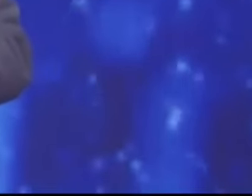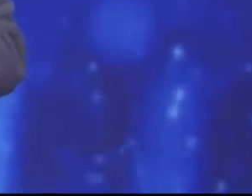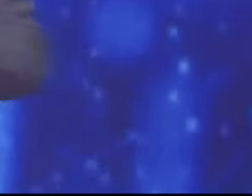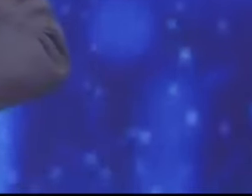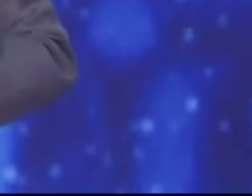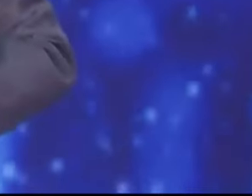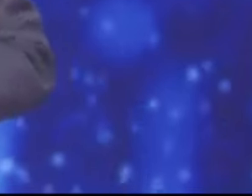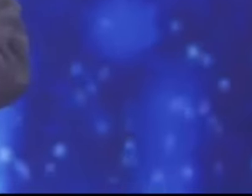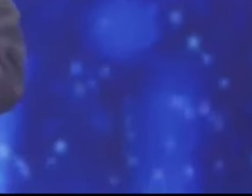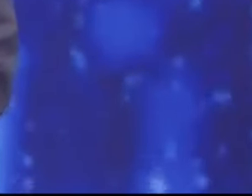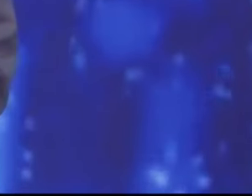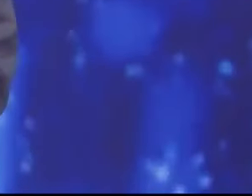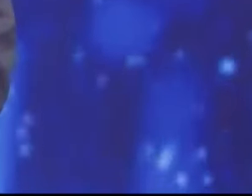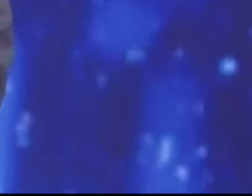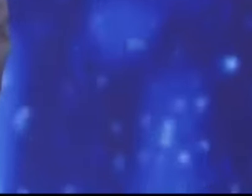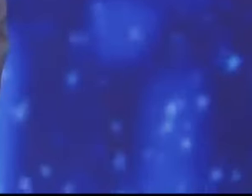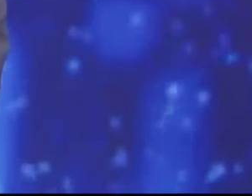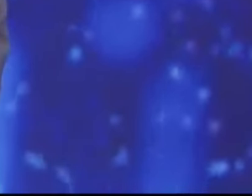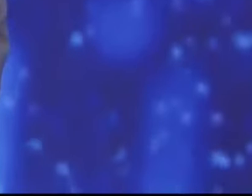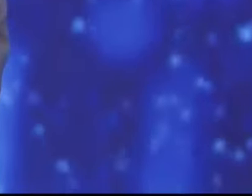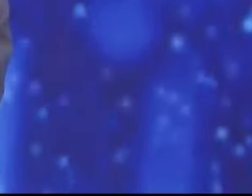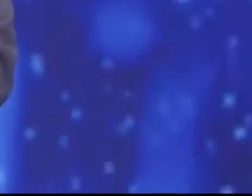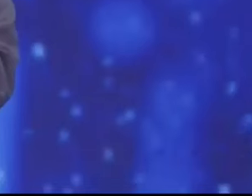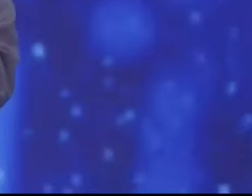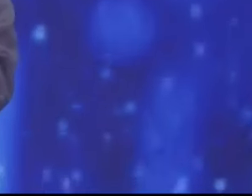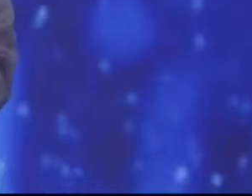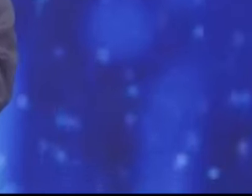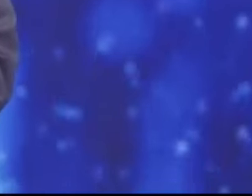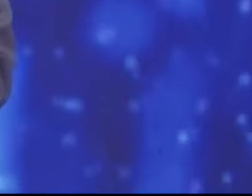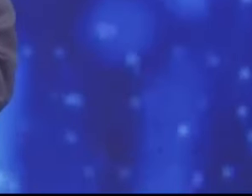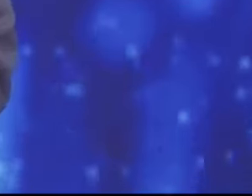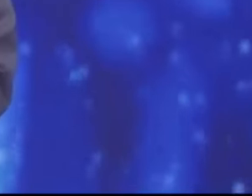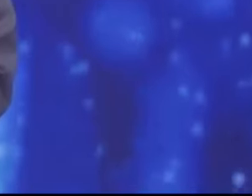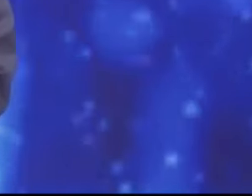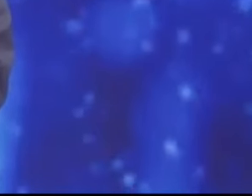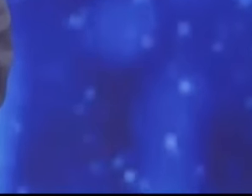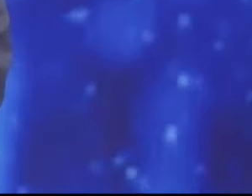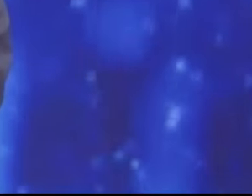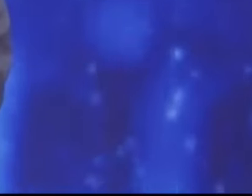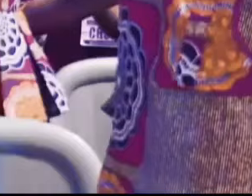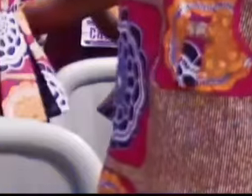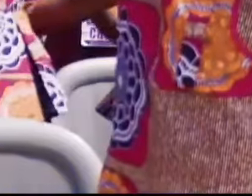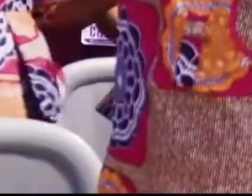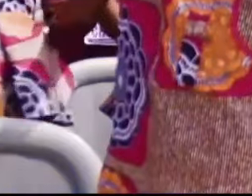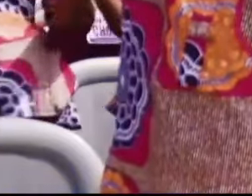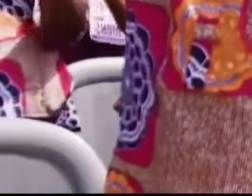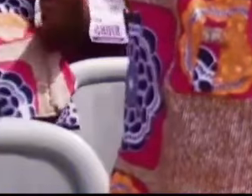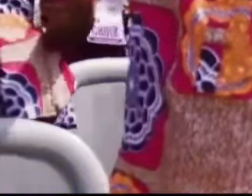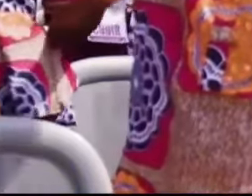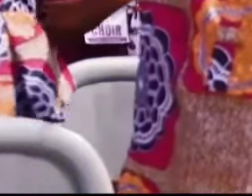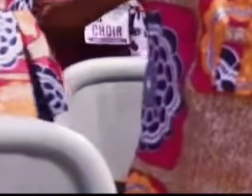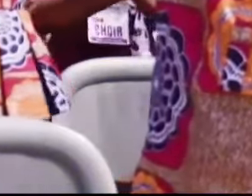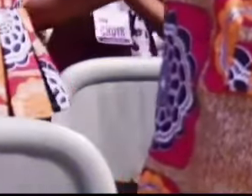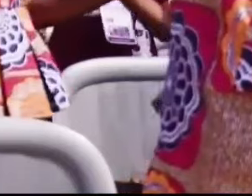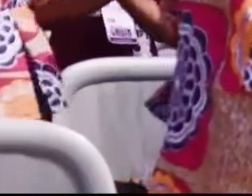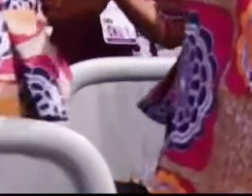radio, television, anywhere you are now, a new life is now beginning.